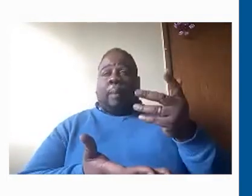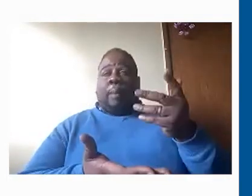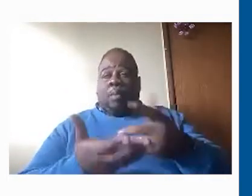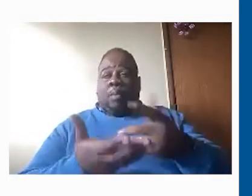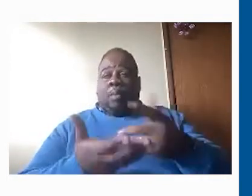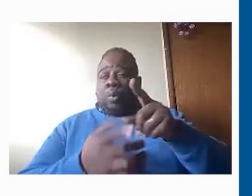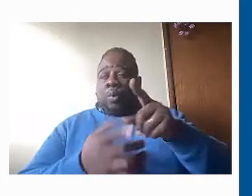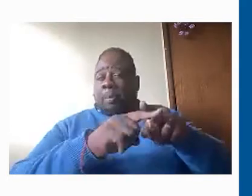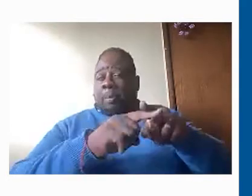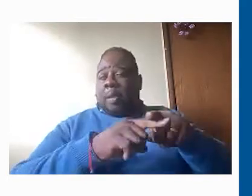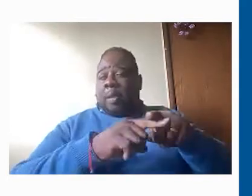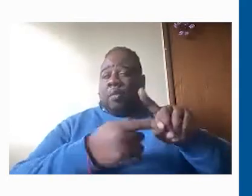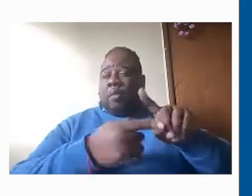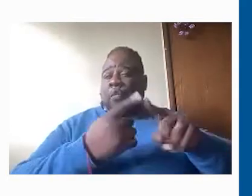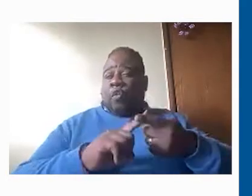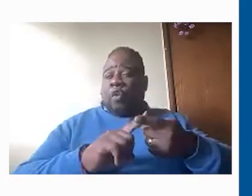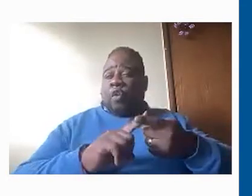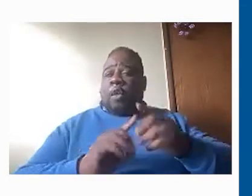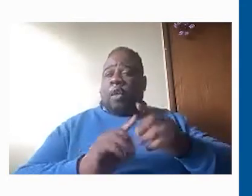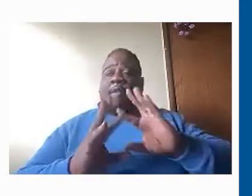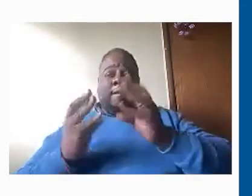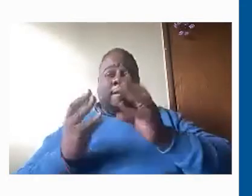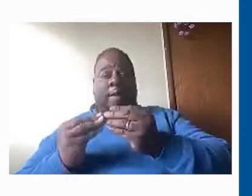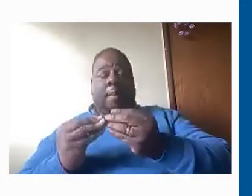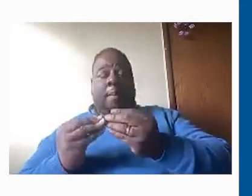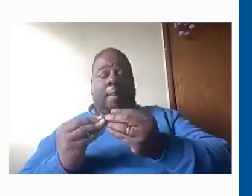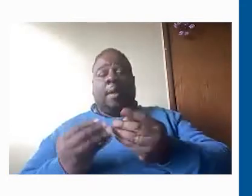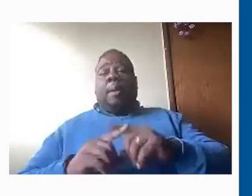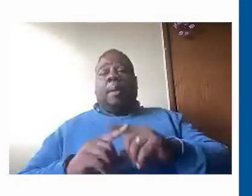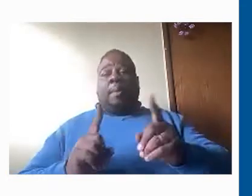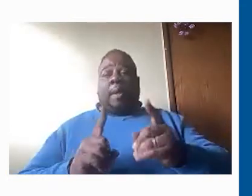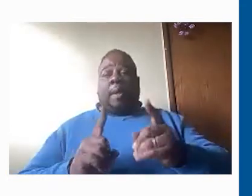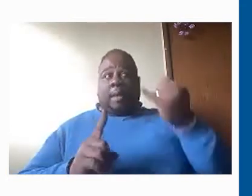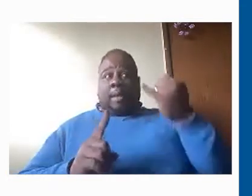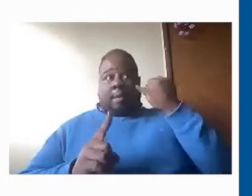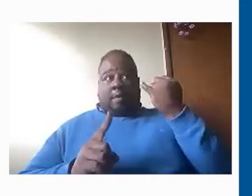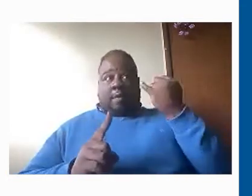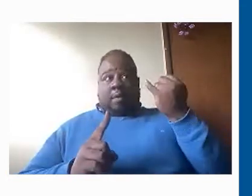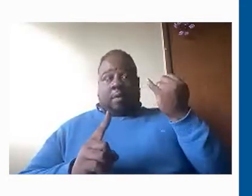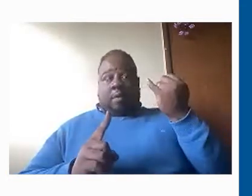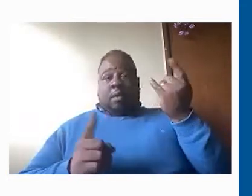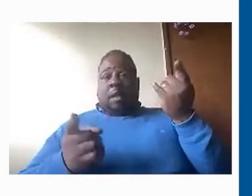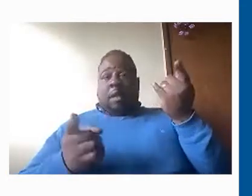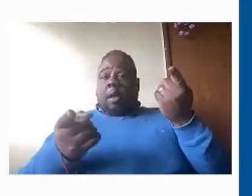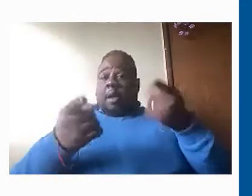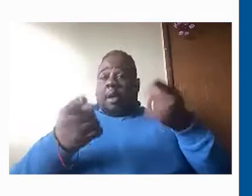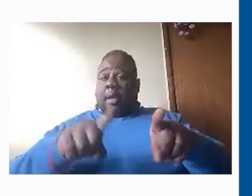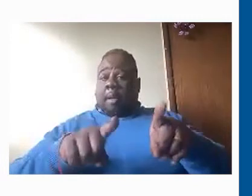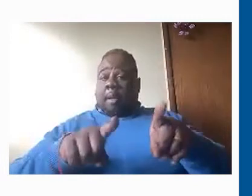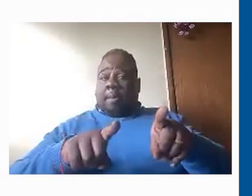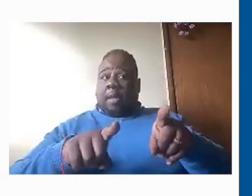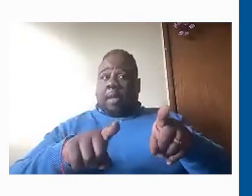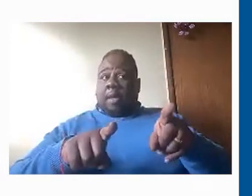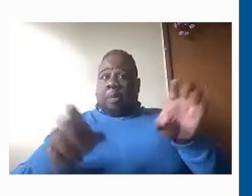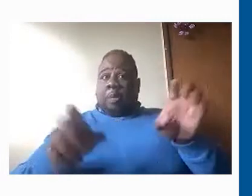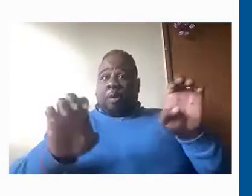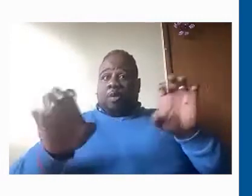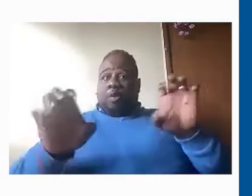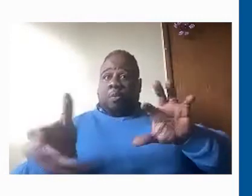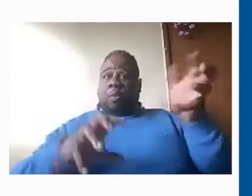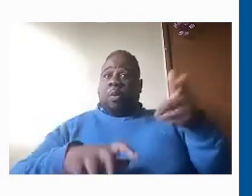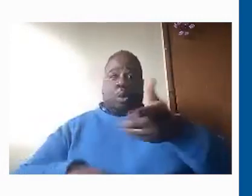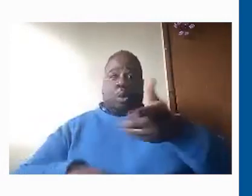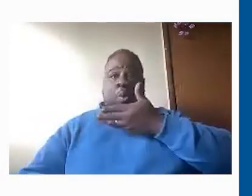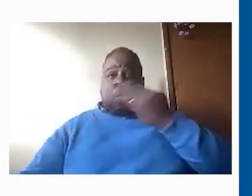friends, relatives, or family. But in the instance, if maybe you don't have family or friends in the area, in the city,